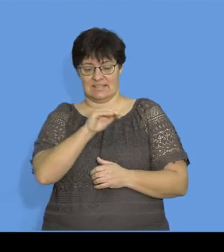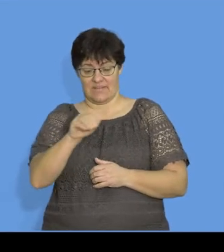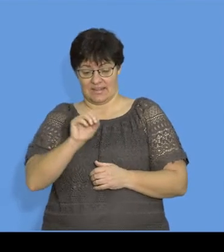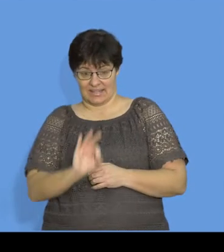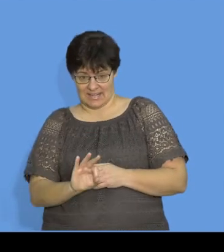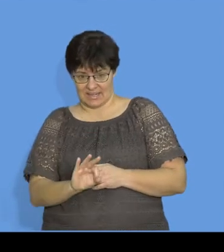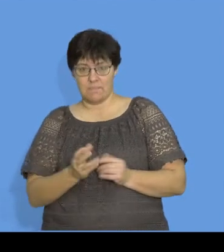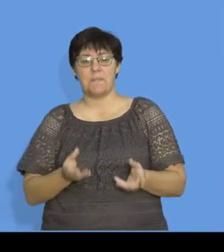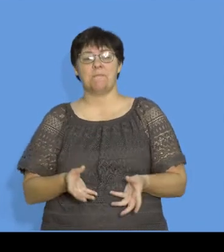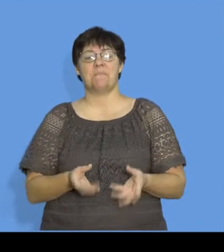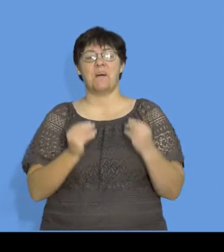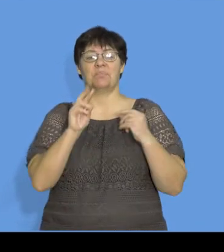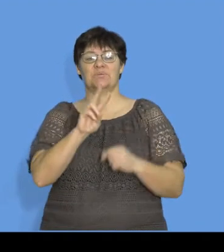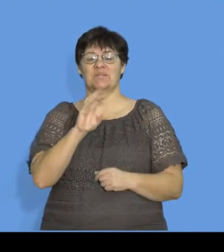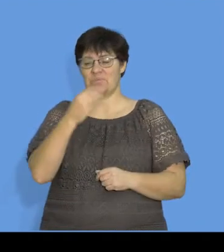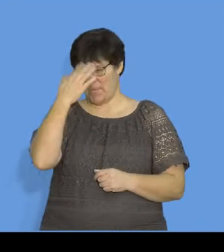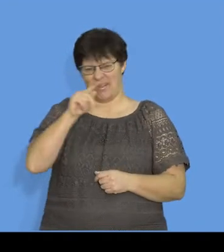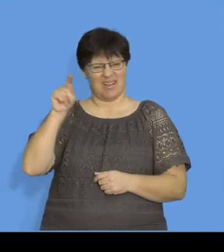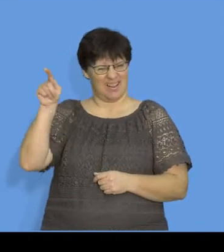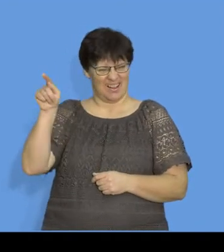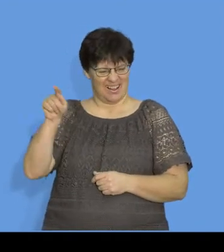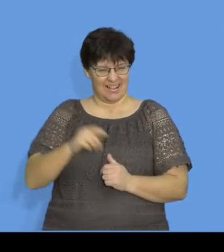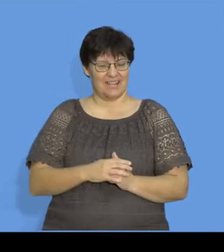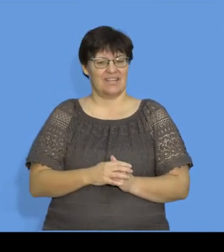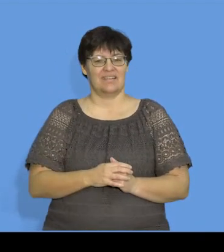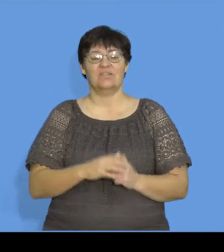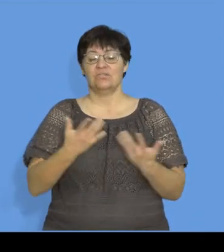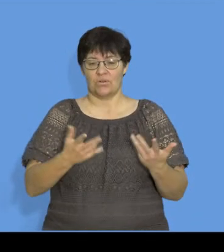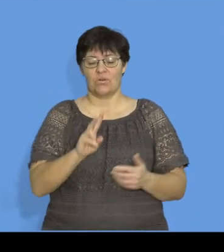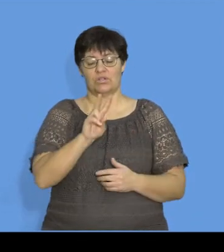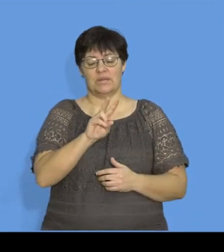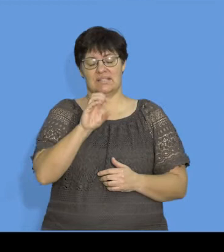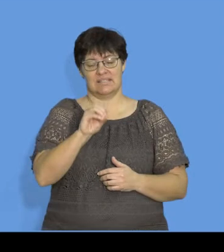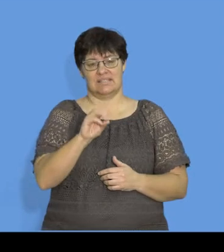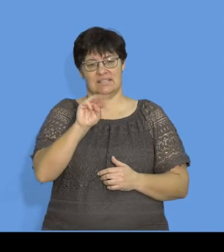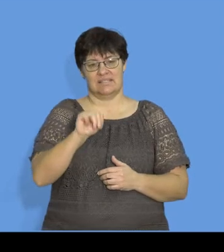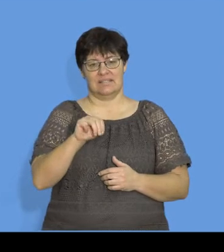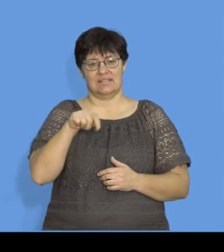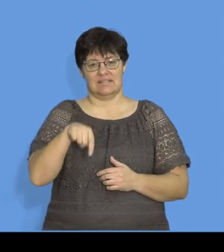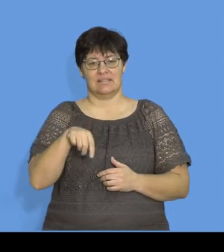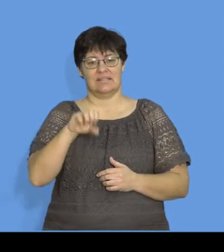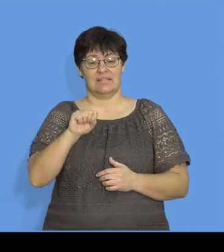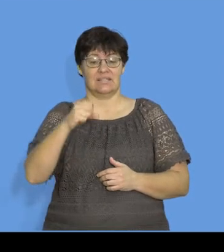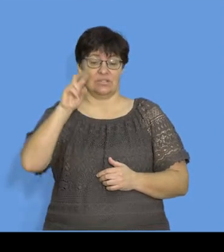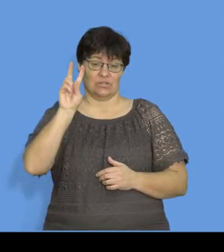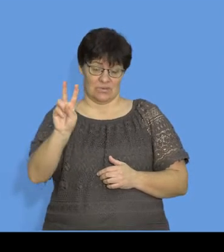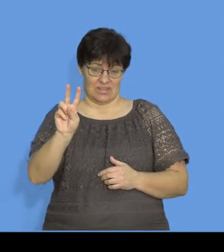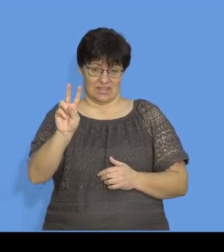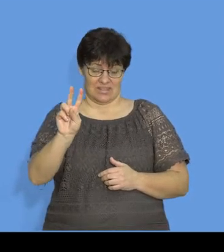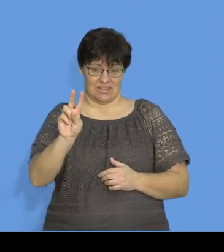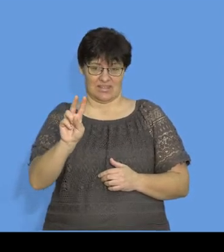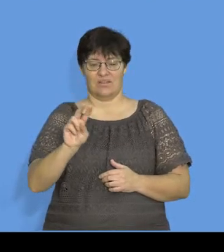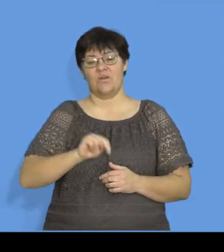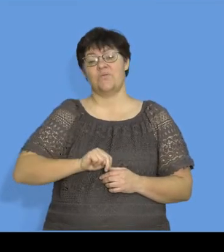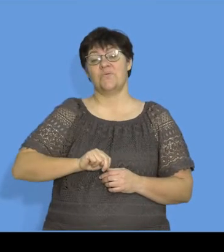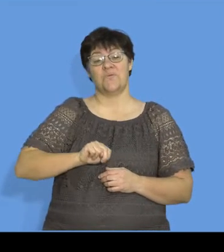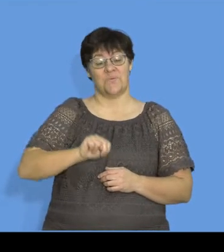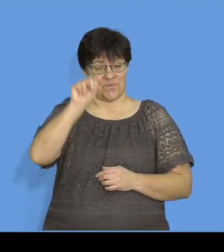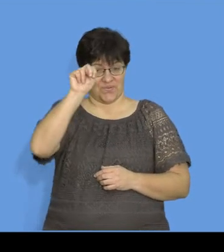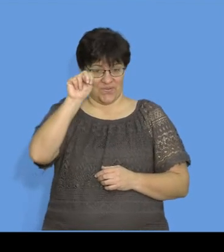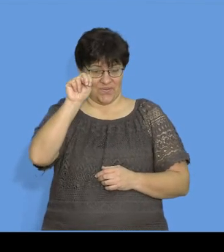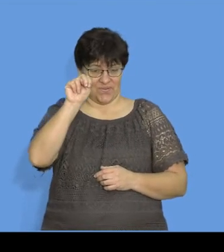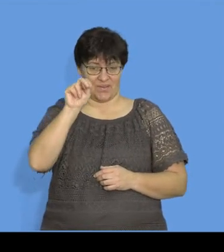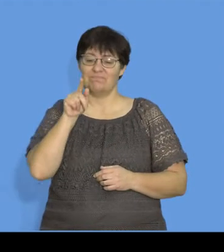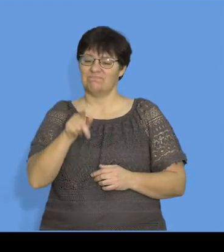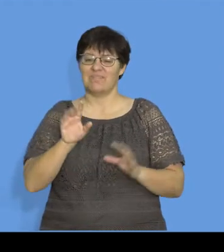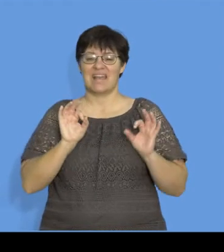give me 20. So it's 20 meters per second squared north, and